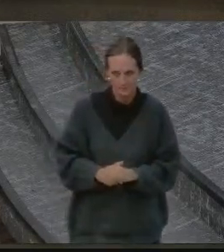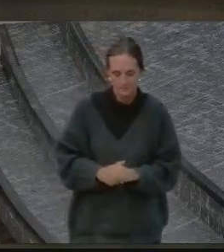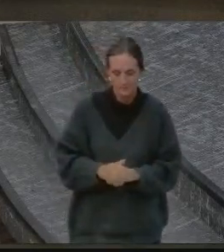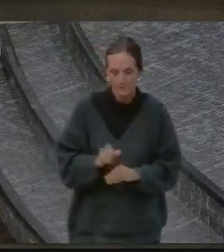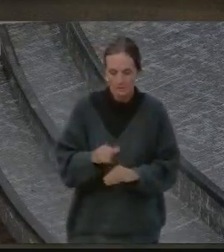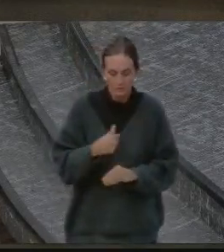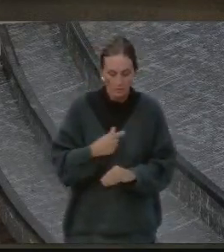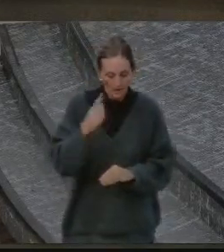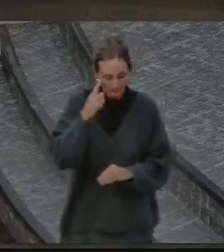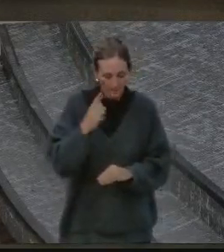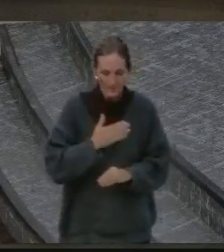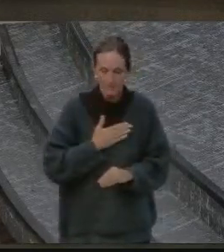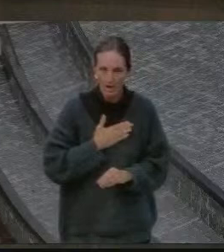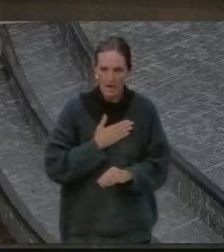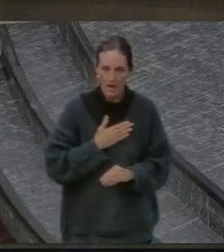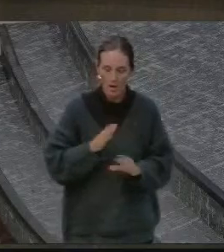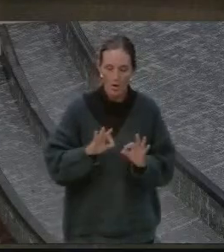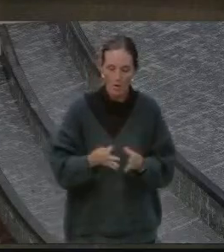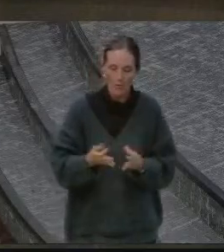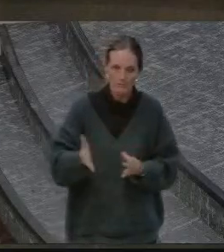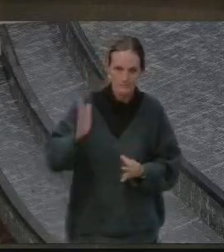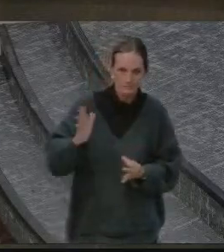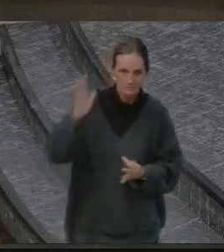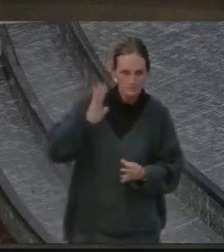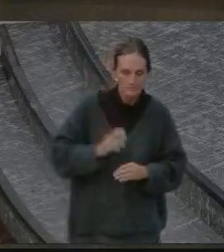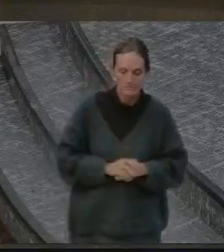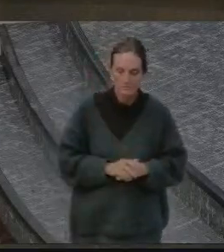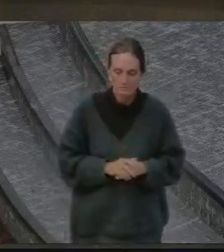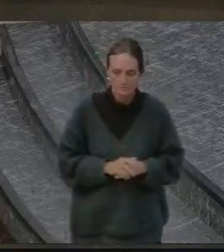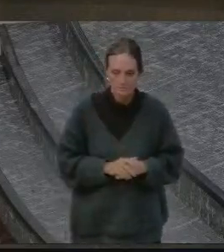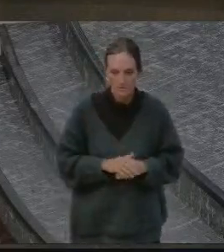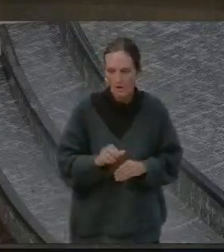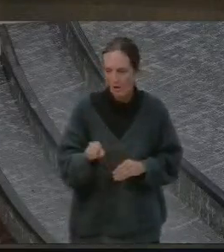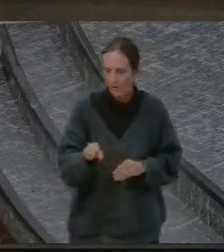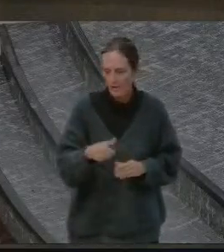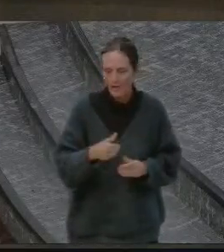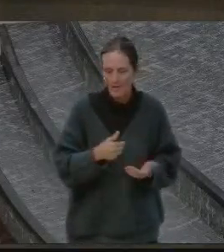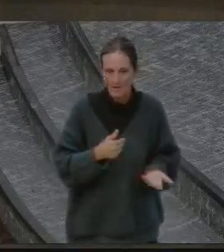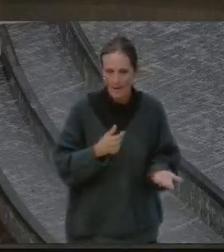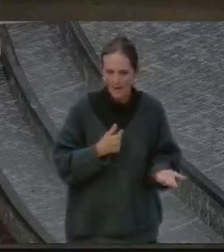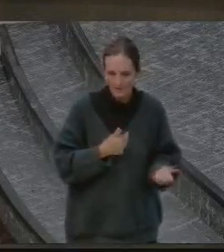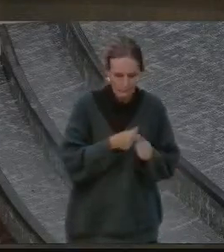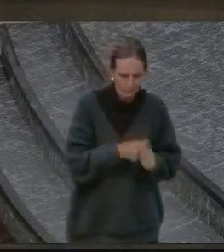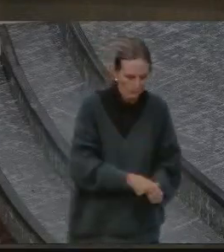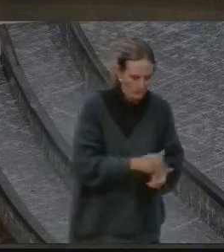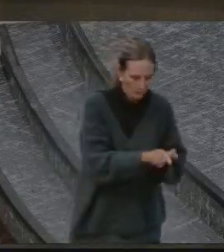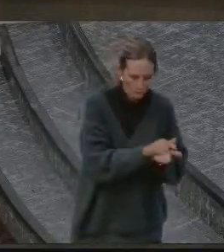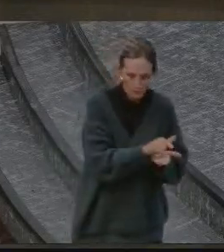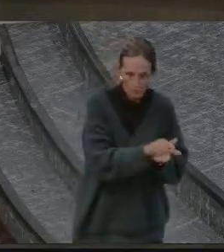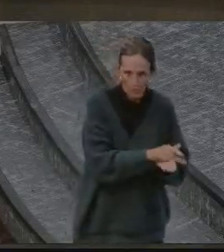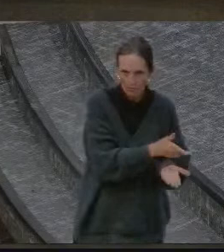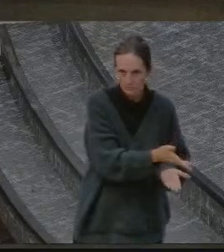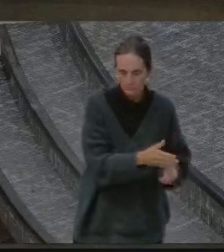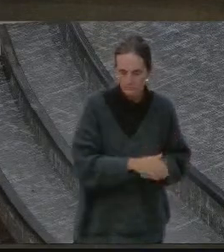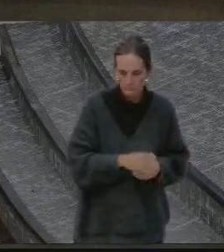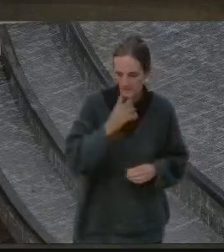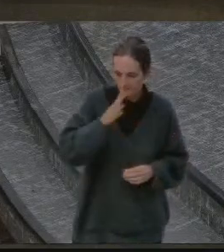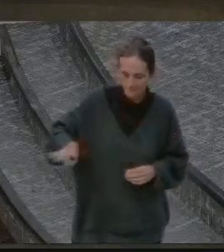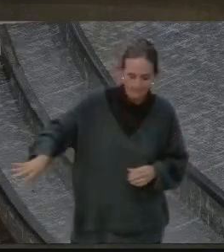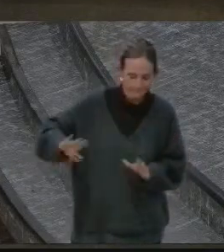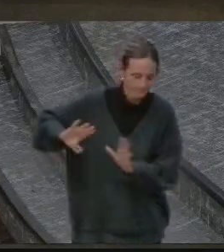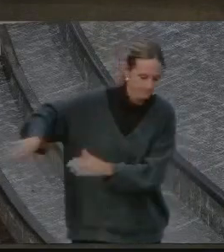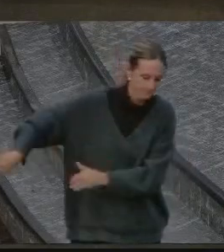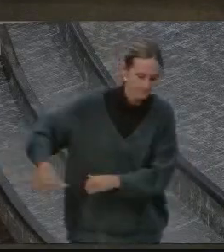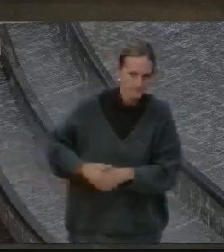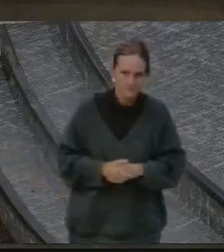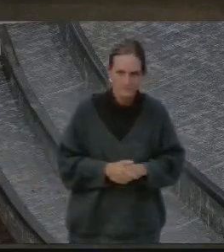own ancestors. What if they had just said, oh yeah, well, I'll just go ahead and just go with what the law says? If some hadn't drank out of